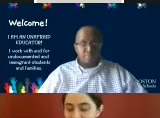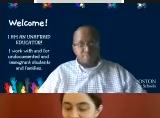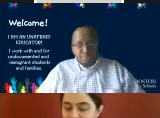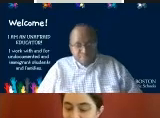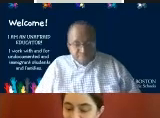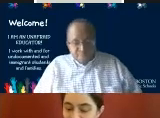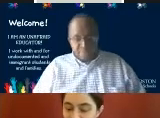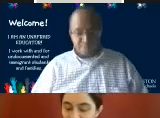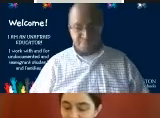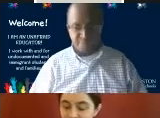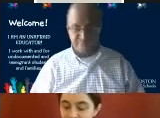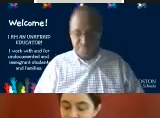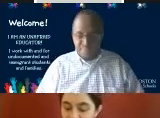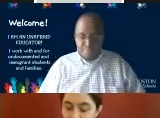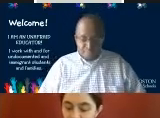computer.